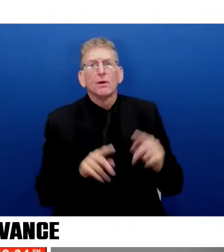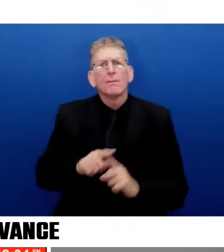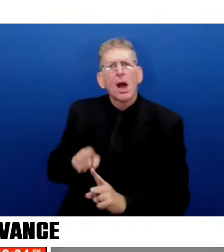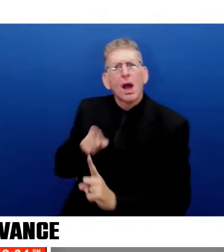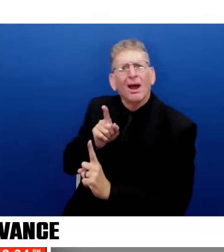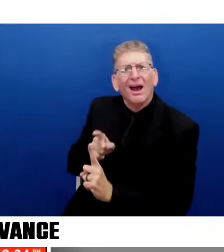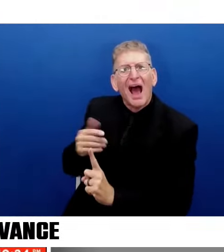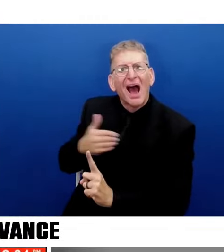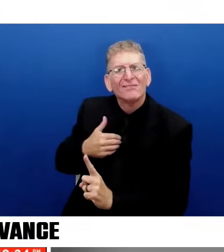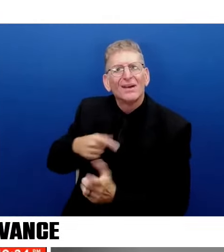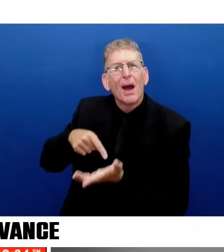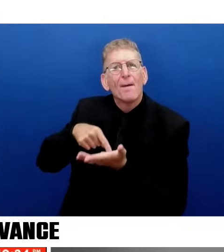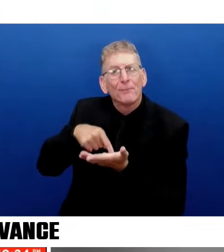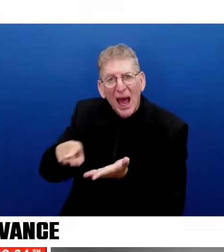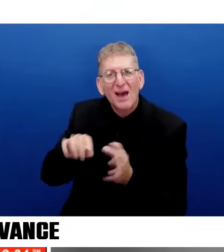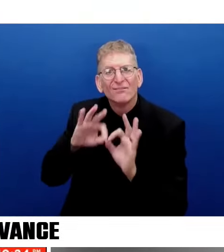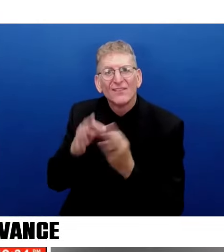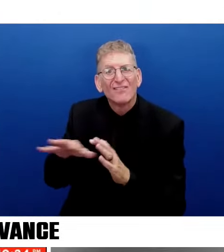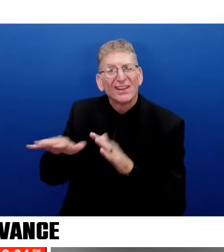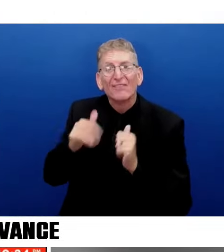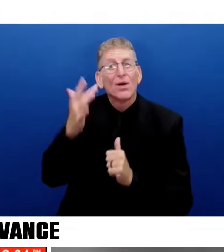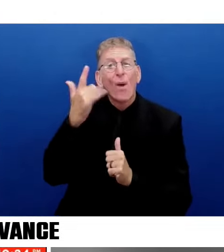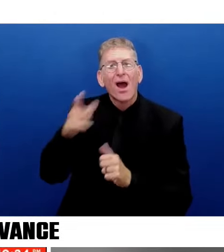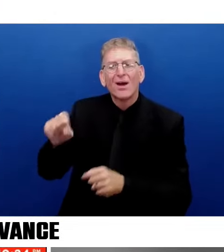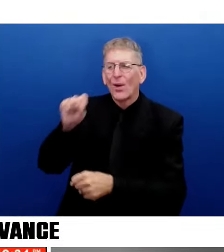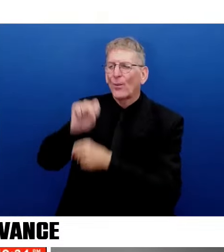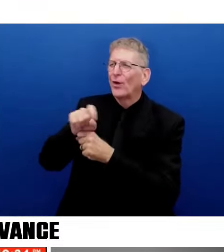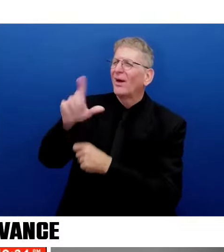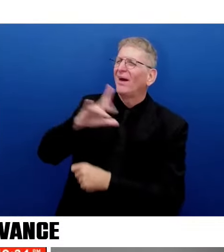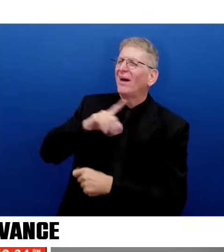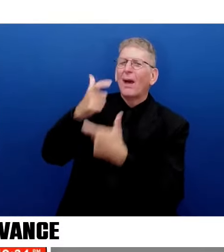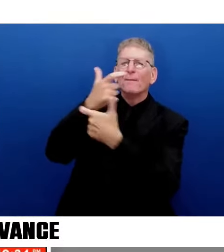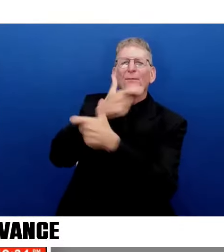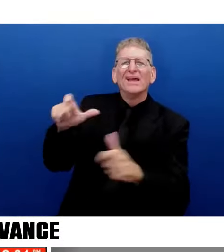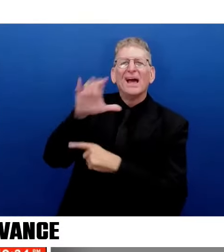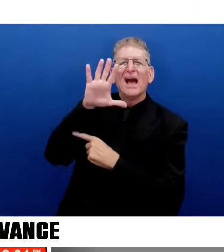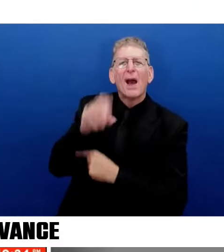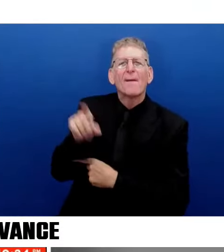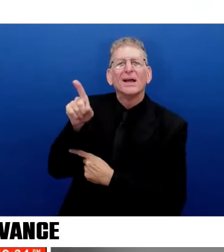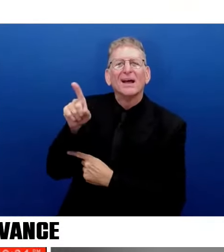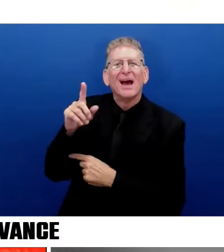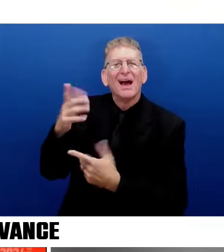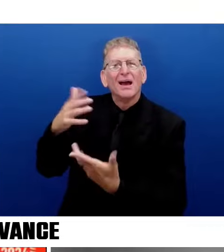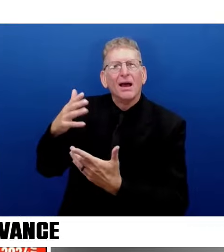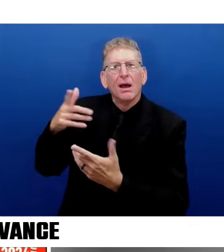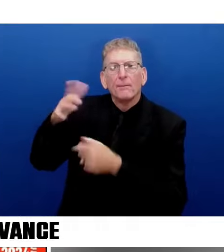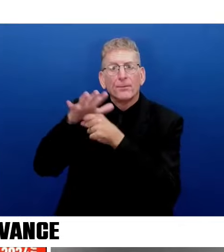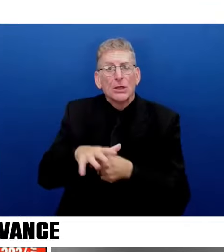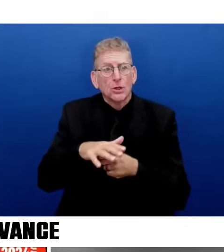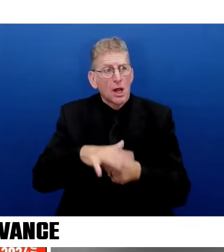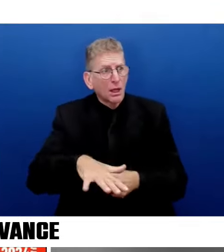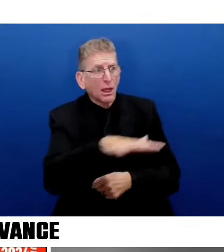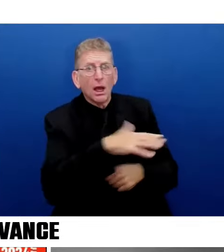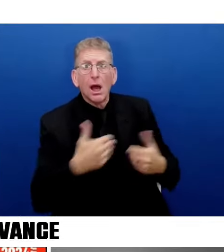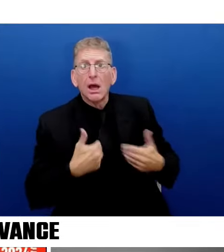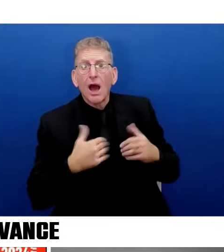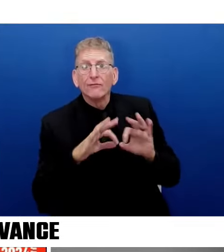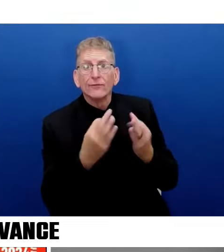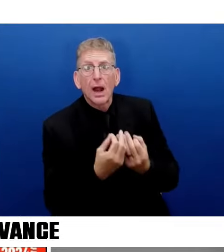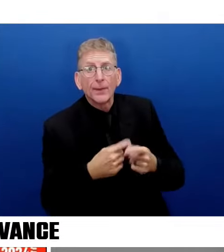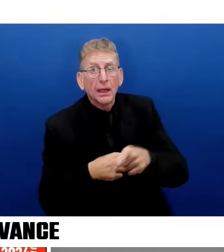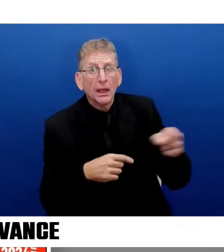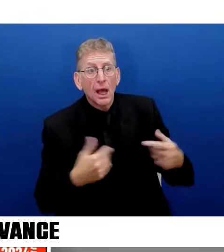bigger company, but the cultural pressure on young families and especially young women, I think makes it really hard for people to